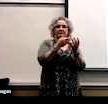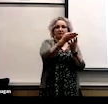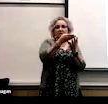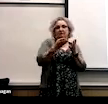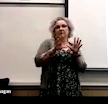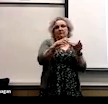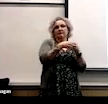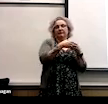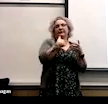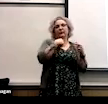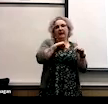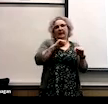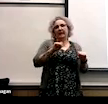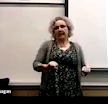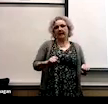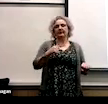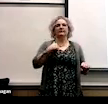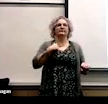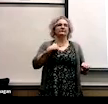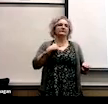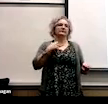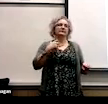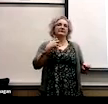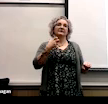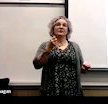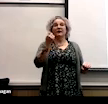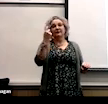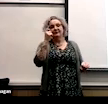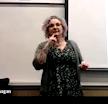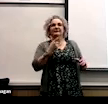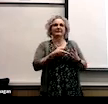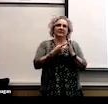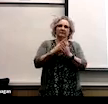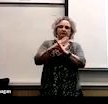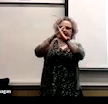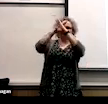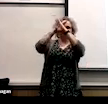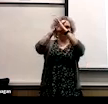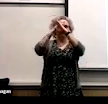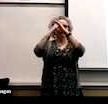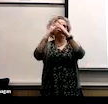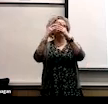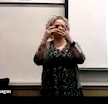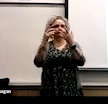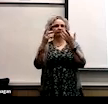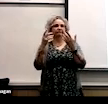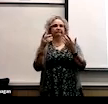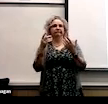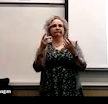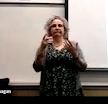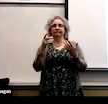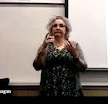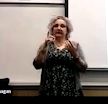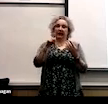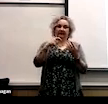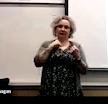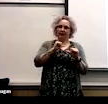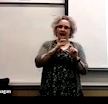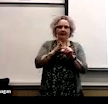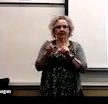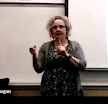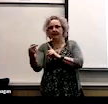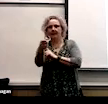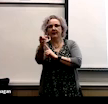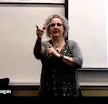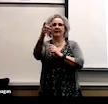there are solutions to these things. It's just that they aren't readily accessible and they require advocacy every time, which is almost